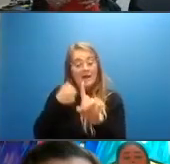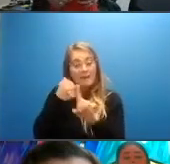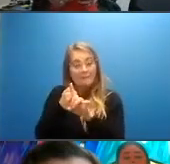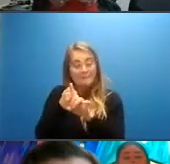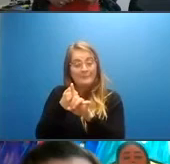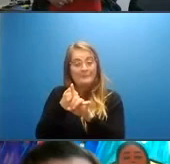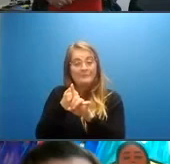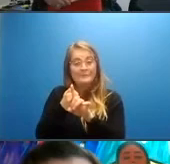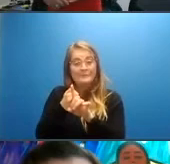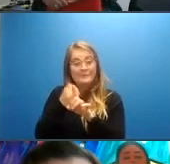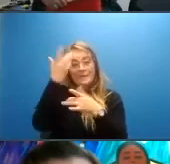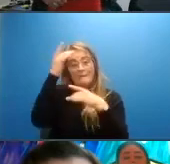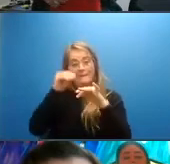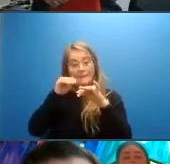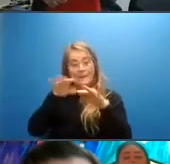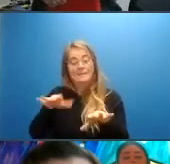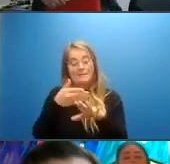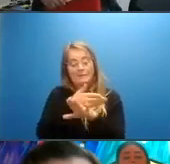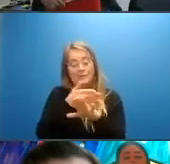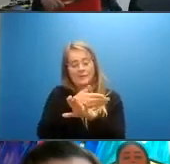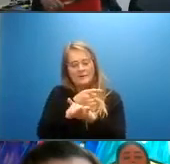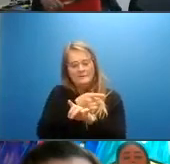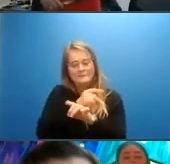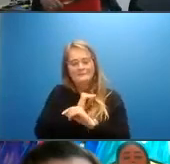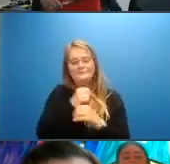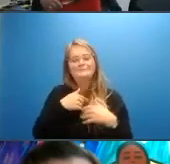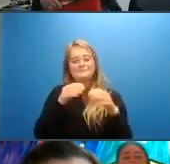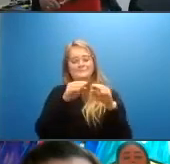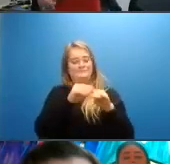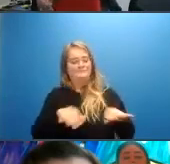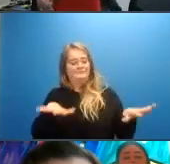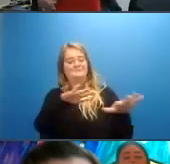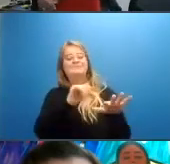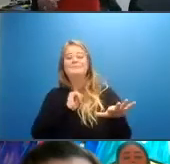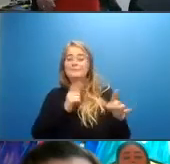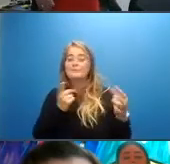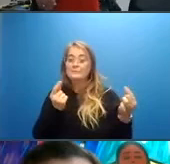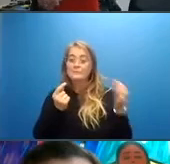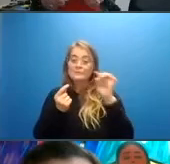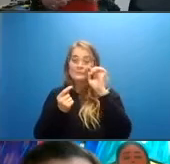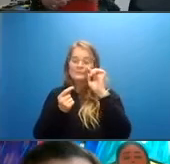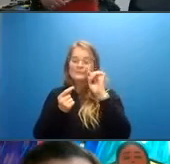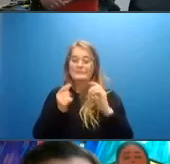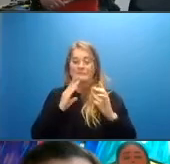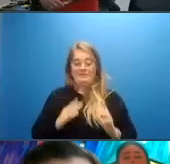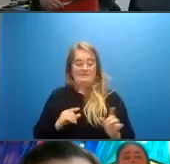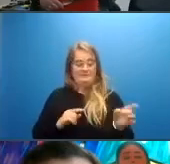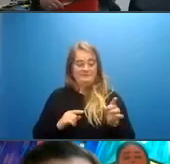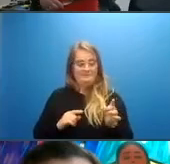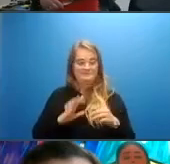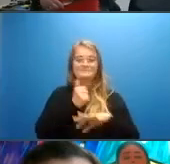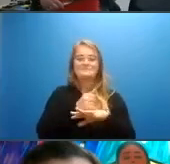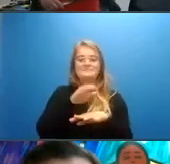before the pandemic, we had a space where we would offer for our clients to create